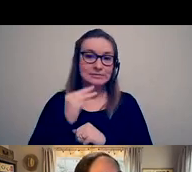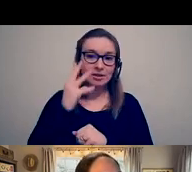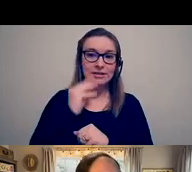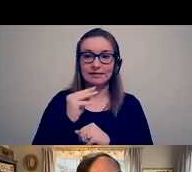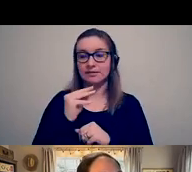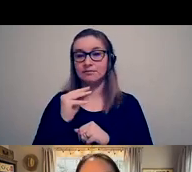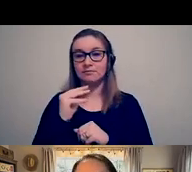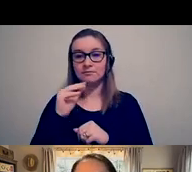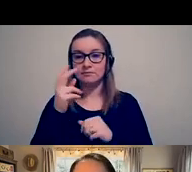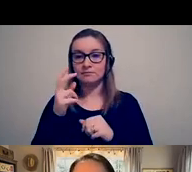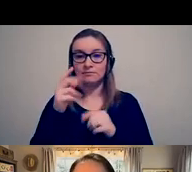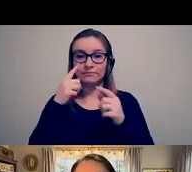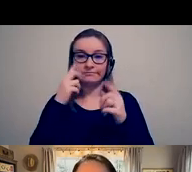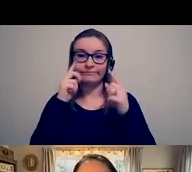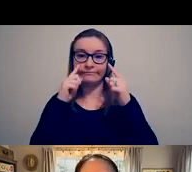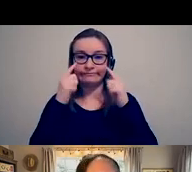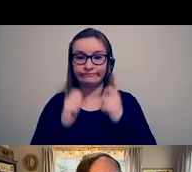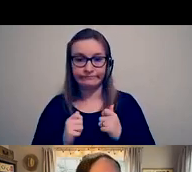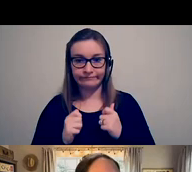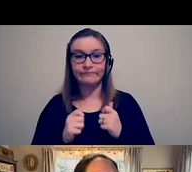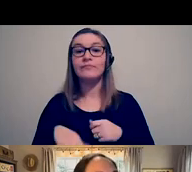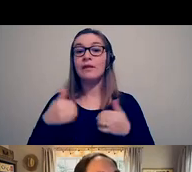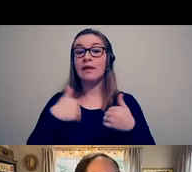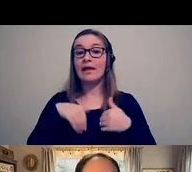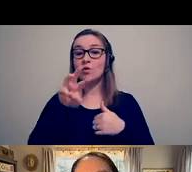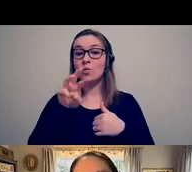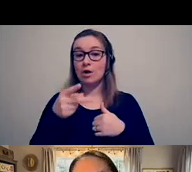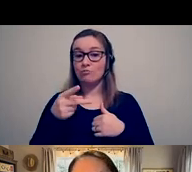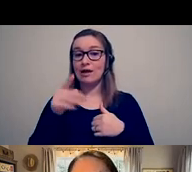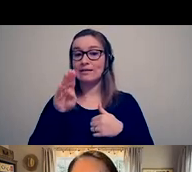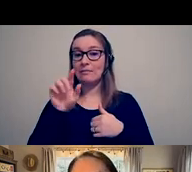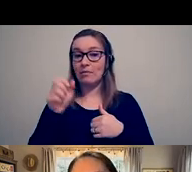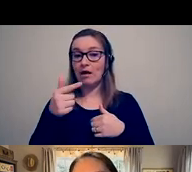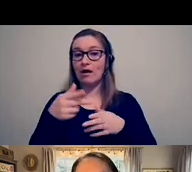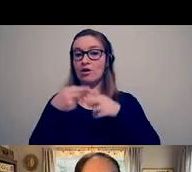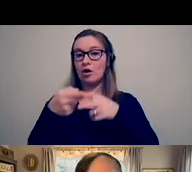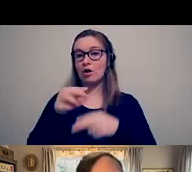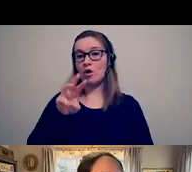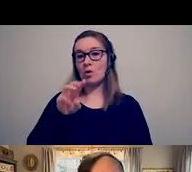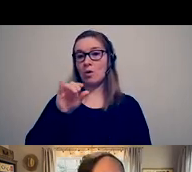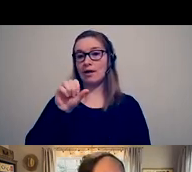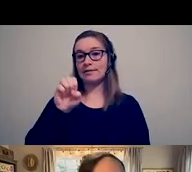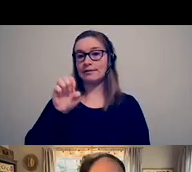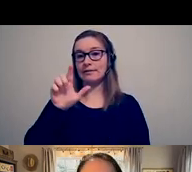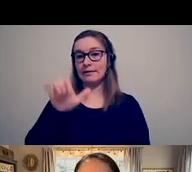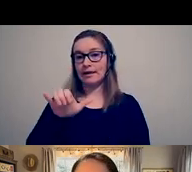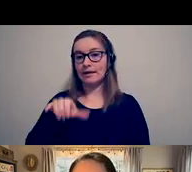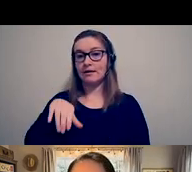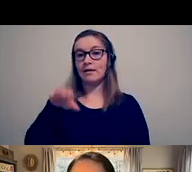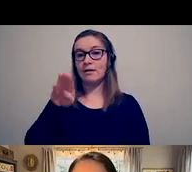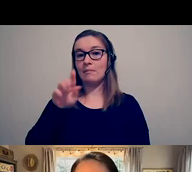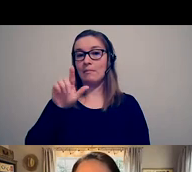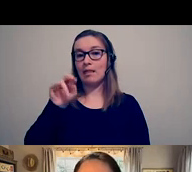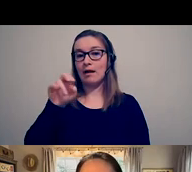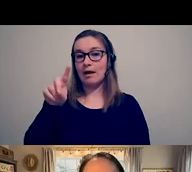She also has a WordPress blog called Wisely Blind, which is used to elevate voices of the